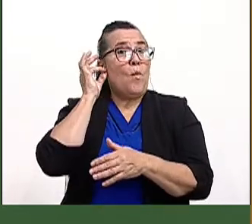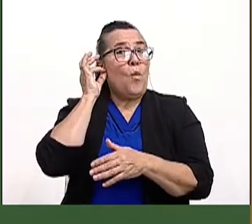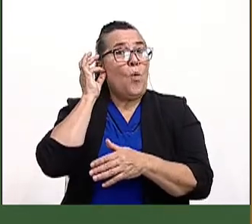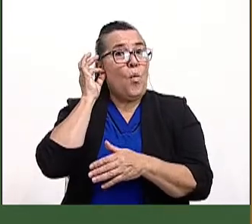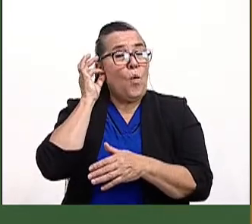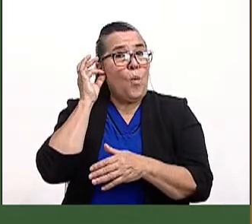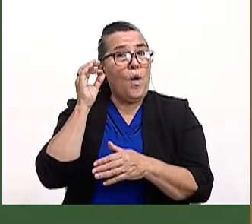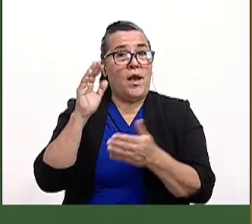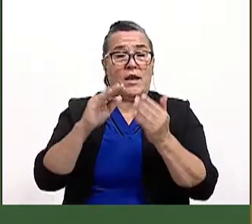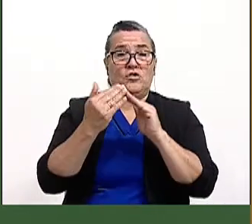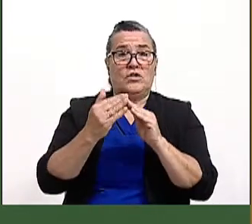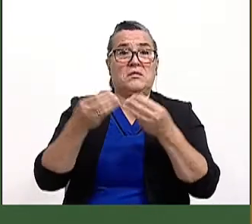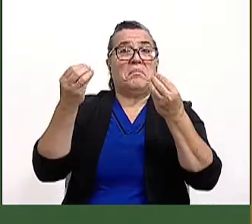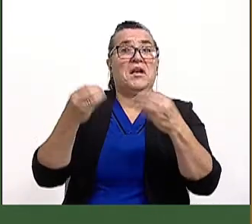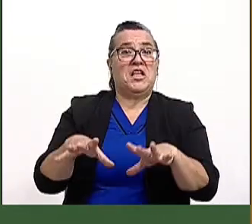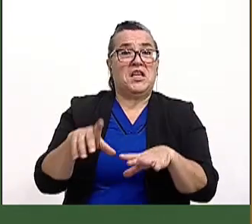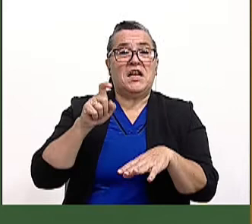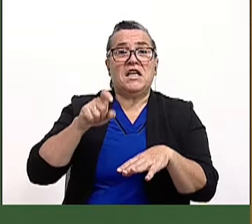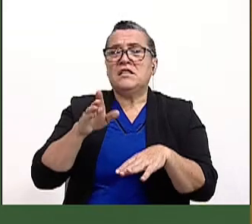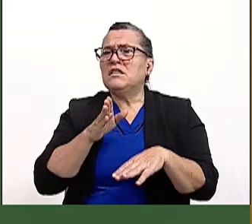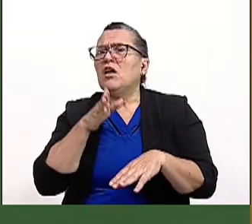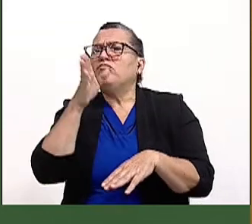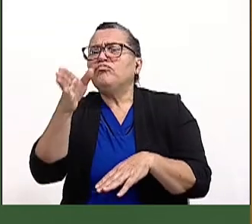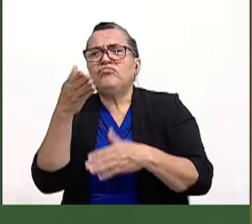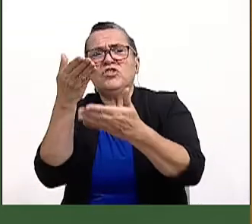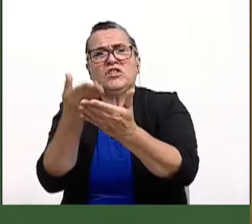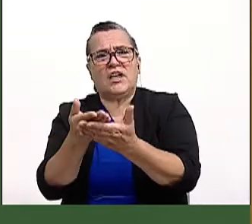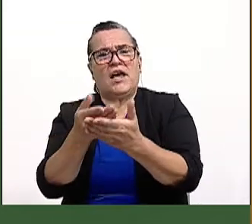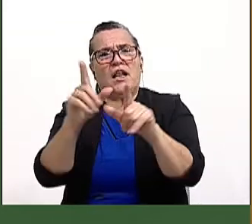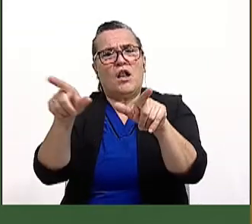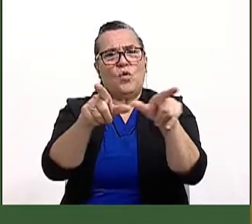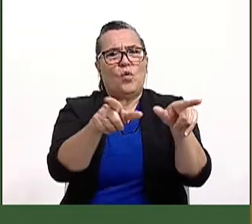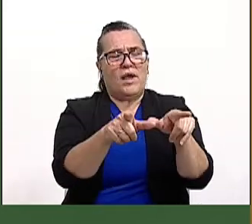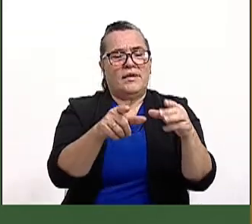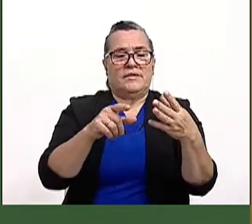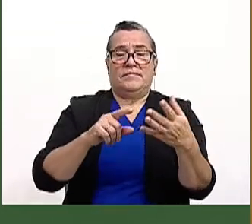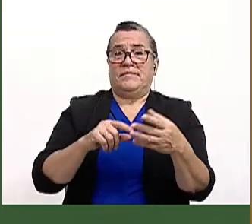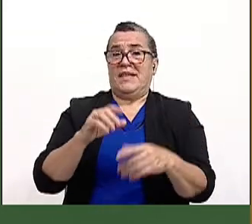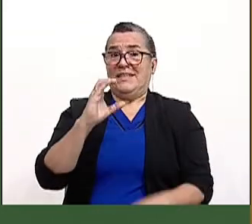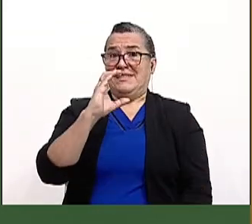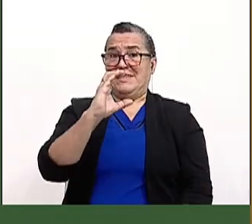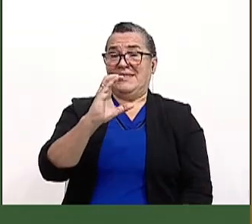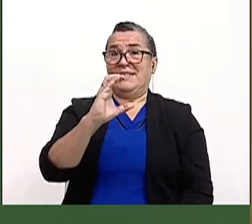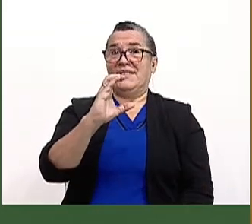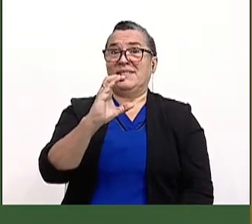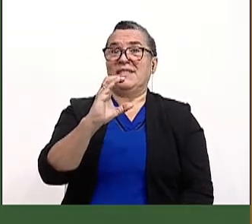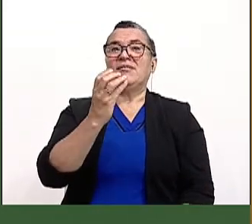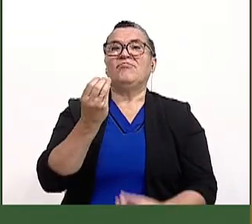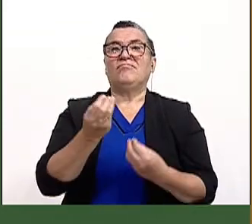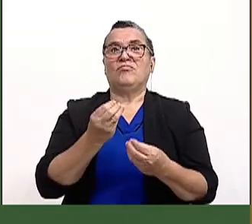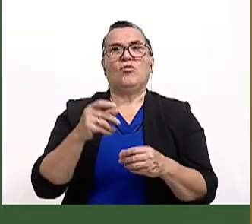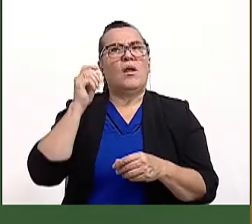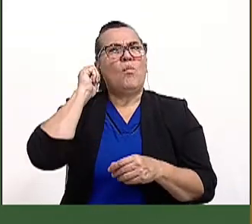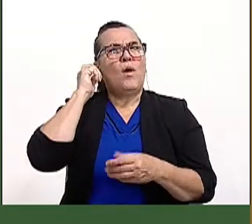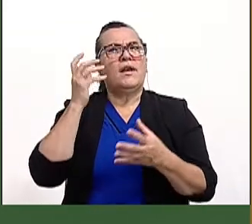lost and she needs to get to some places. And option C, a girl who wants to go to some places